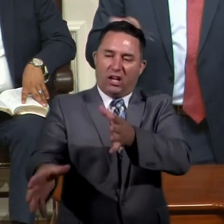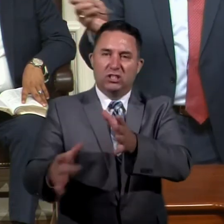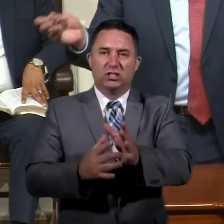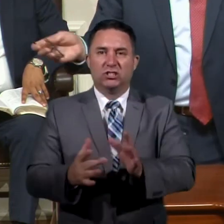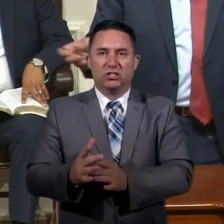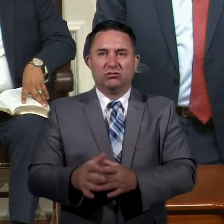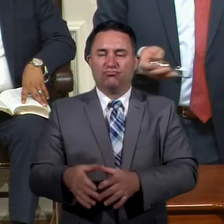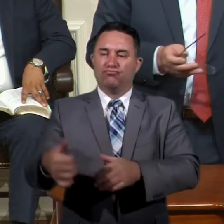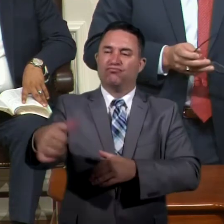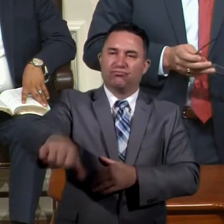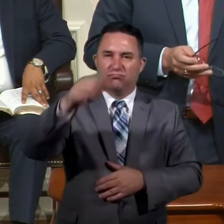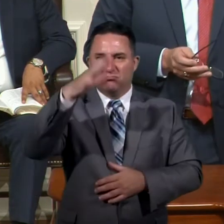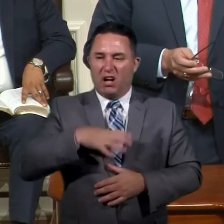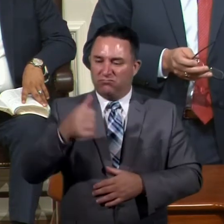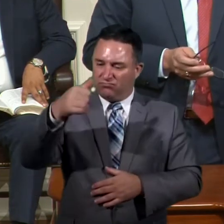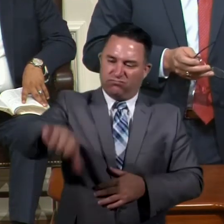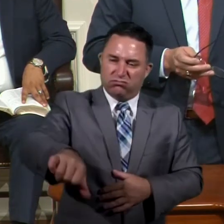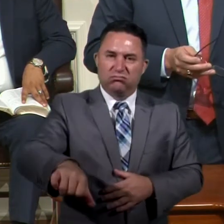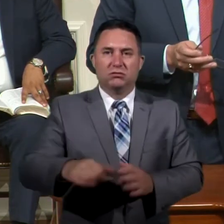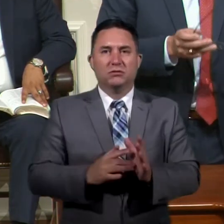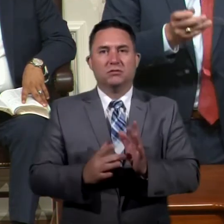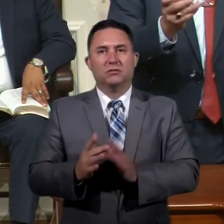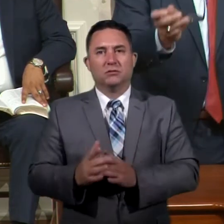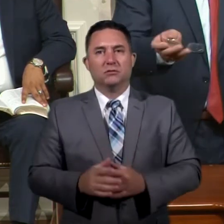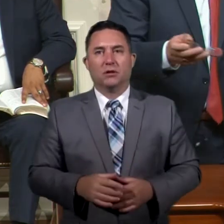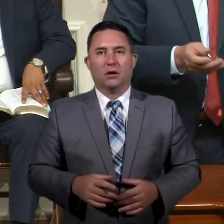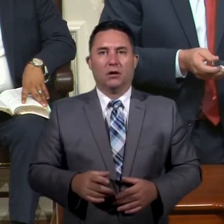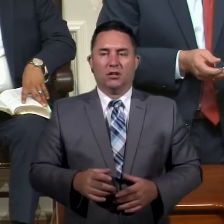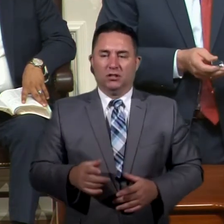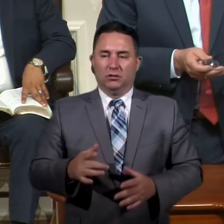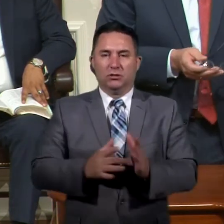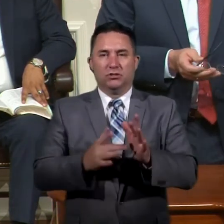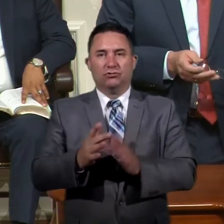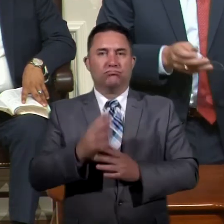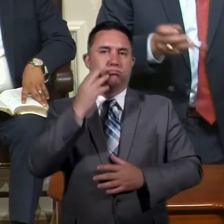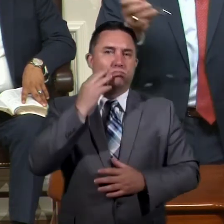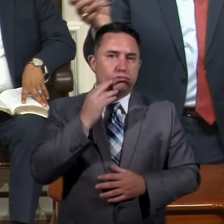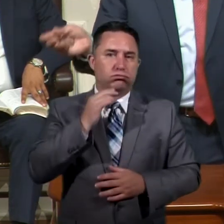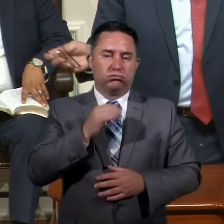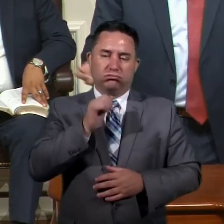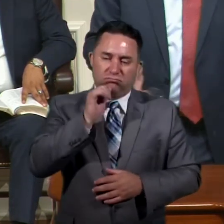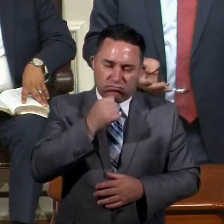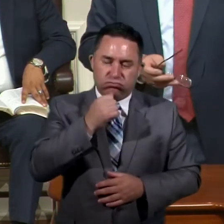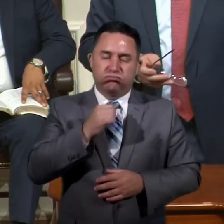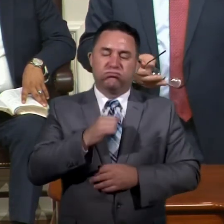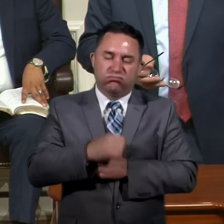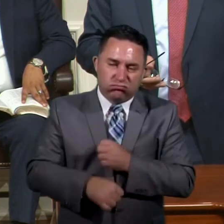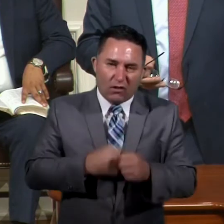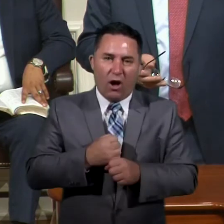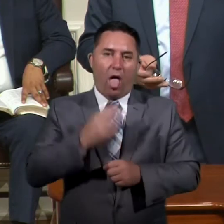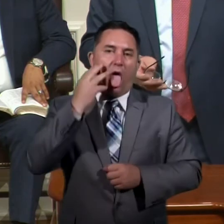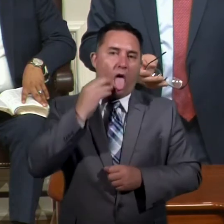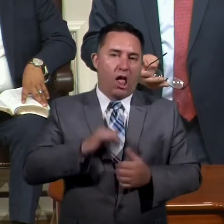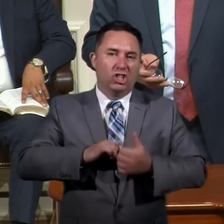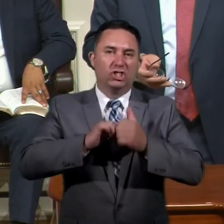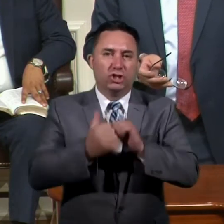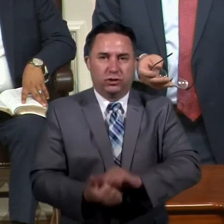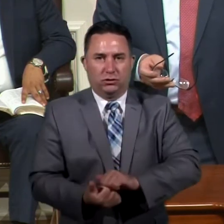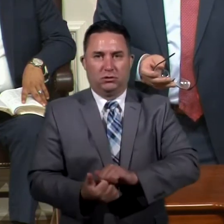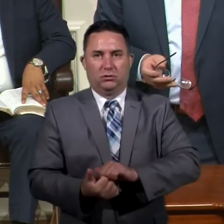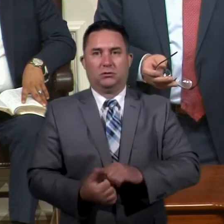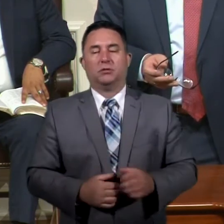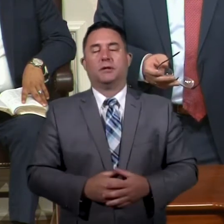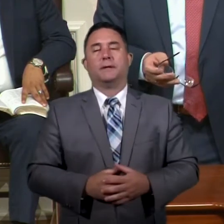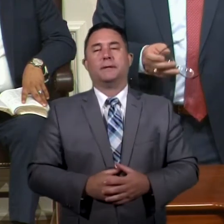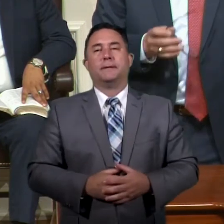es odiado. He's rejected of men. Rechazado por los hombres. He has sorrow. Él tiene he's acquainted pésimo. With grief. Lástima, él constantemente